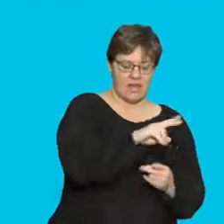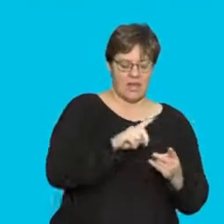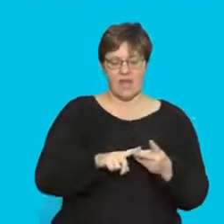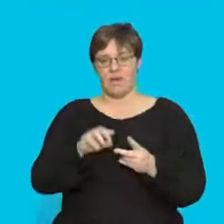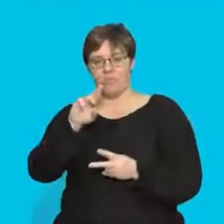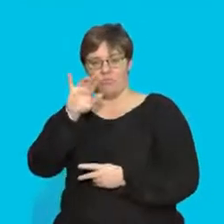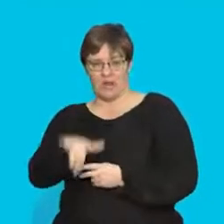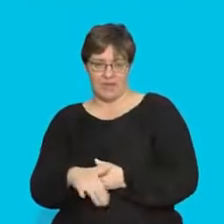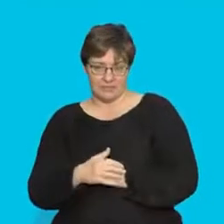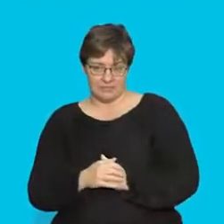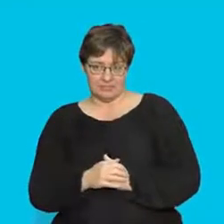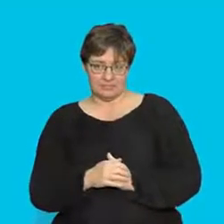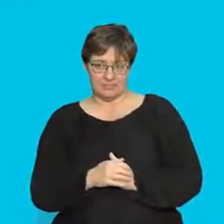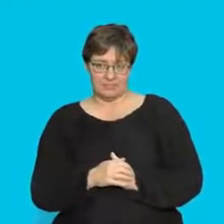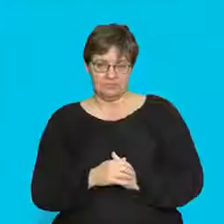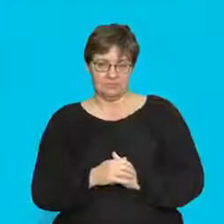prey.